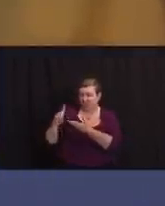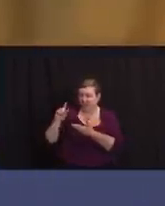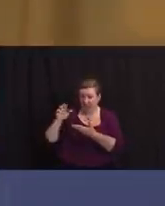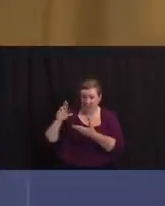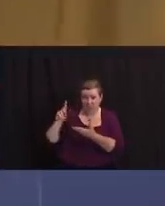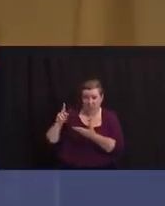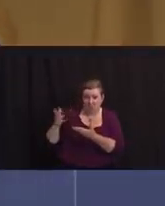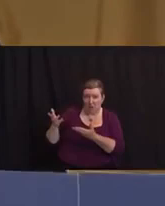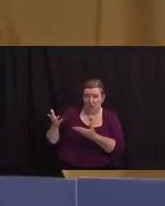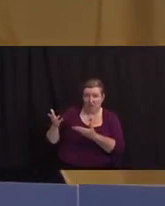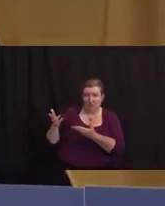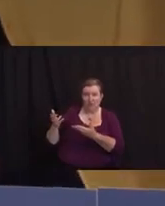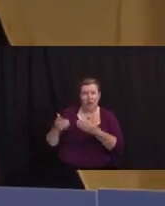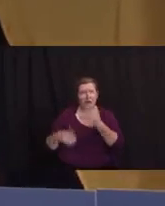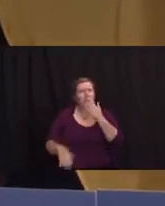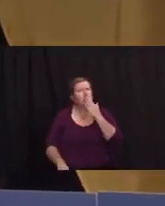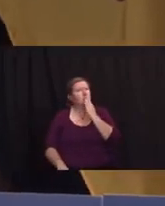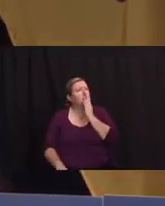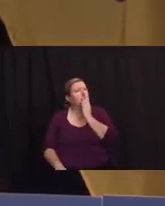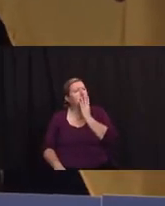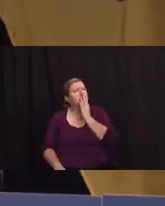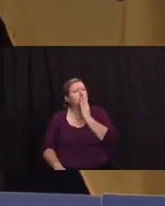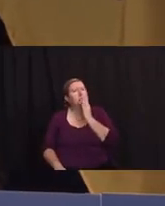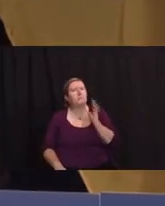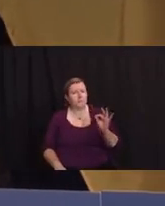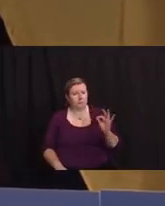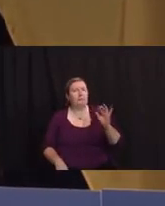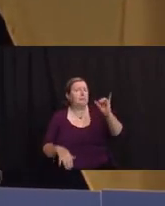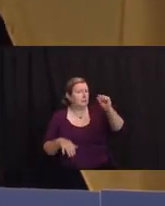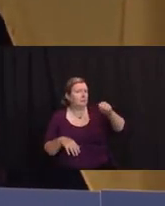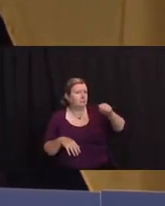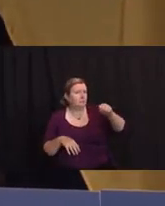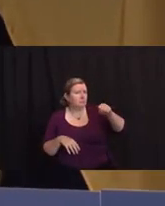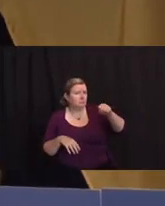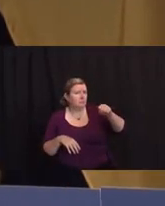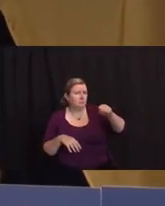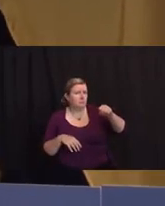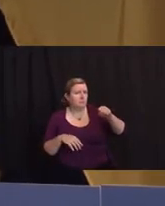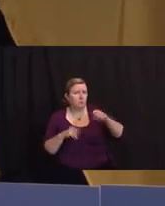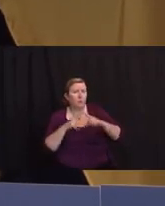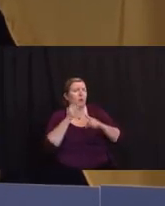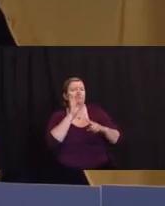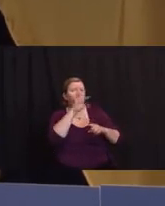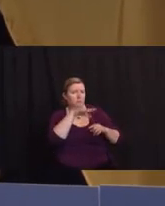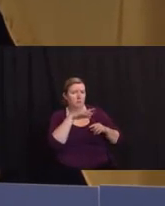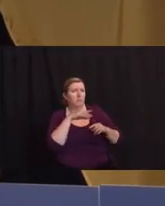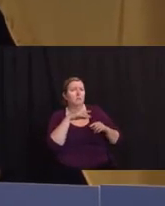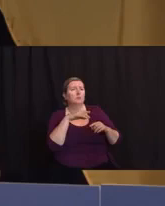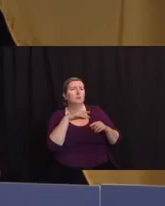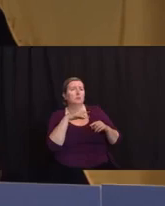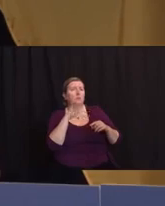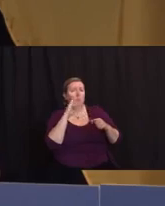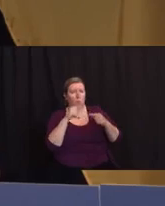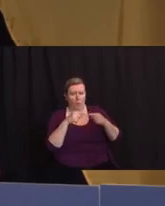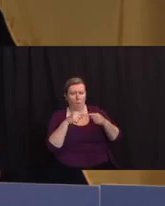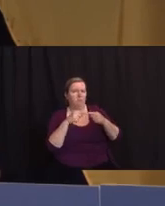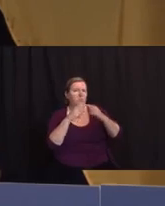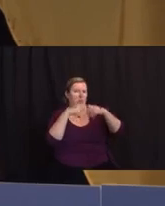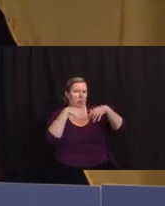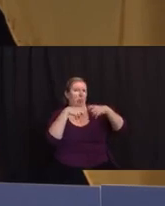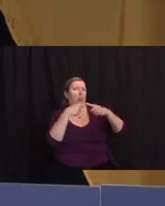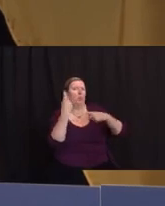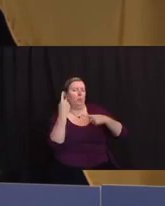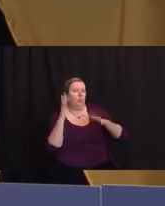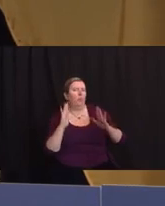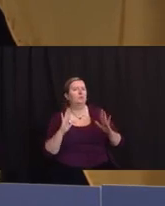on that. Yes, and I want to say one quick word about the breakthrough data. In general, we are looking and should be